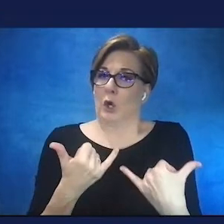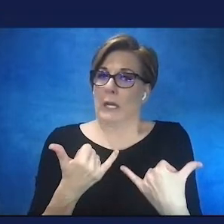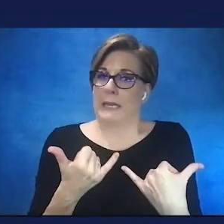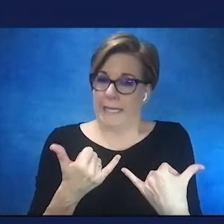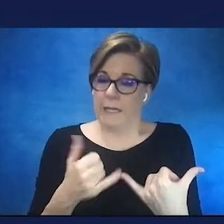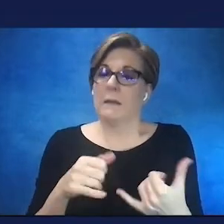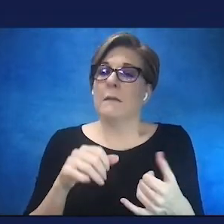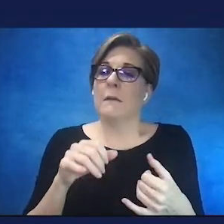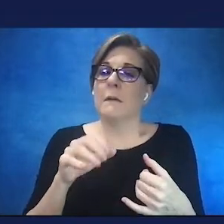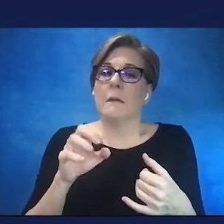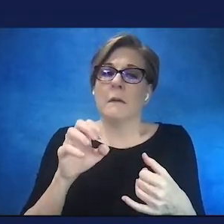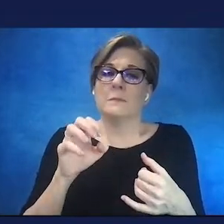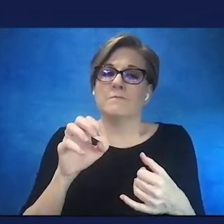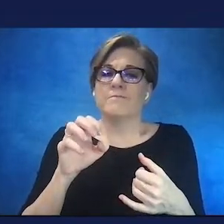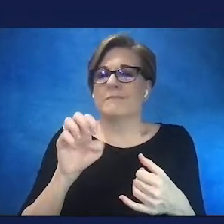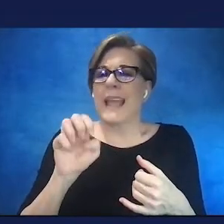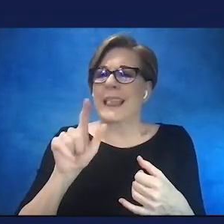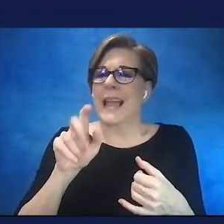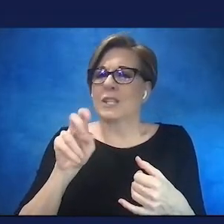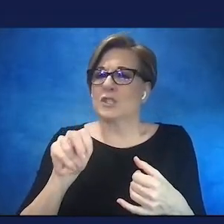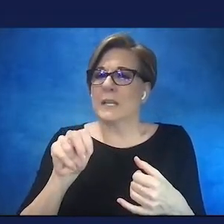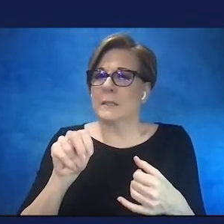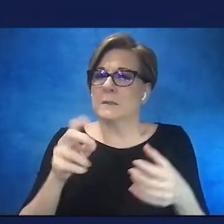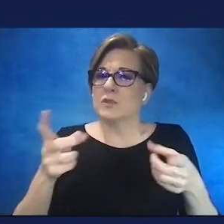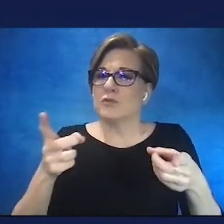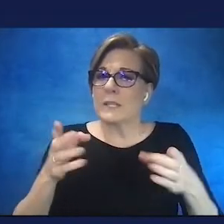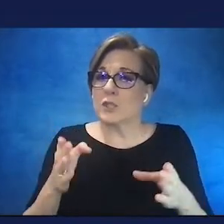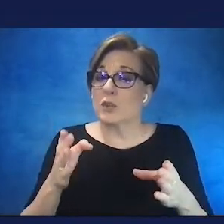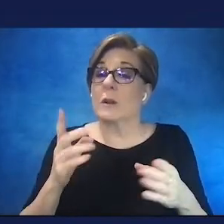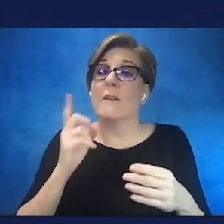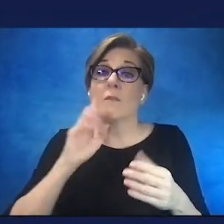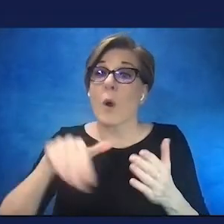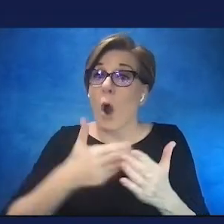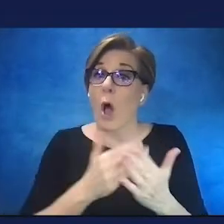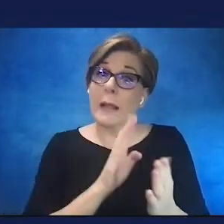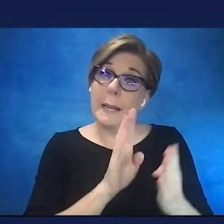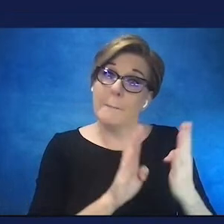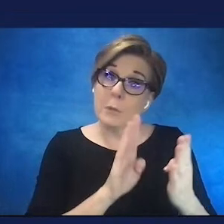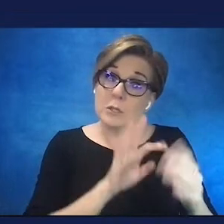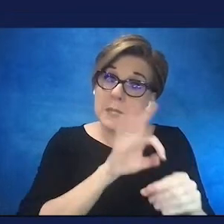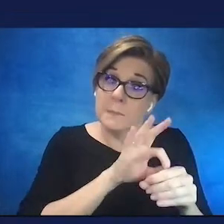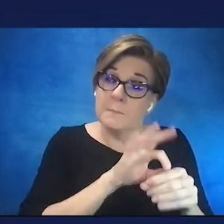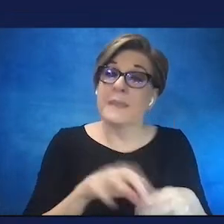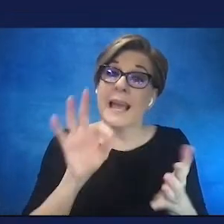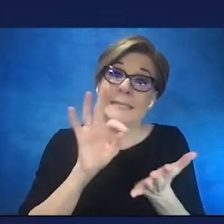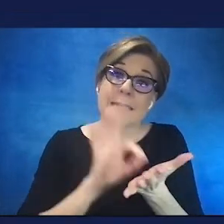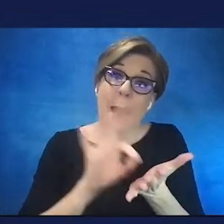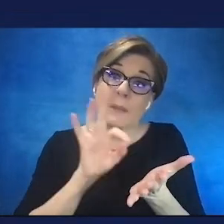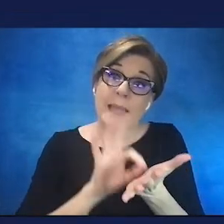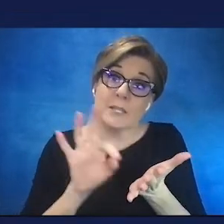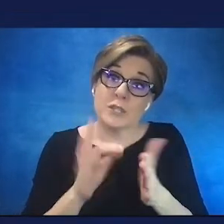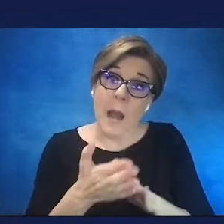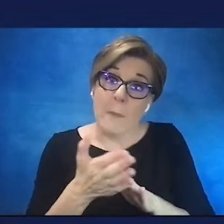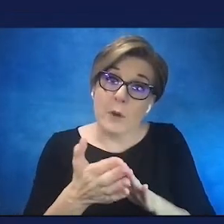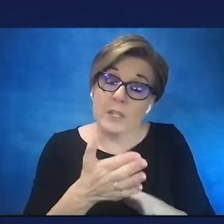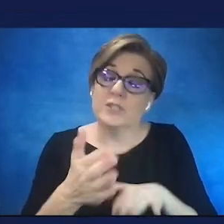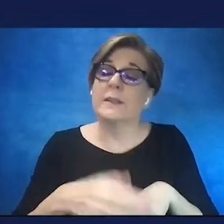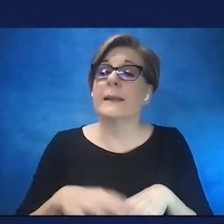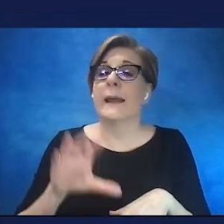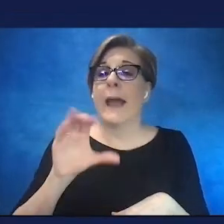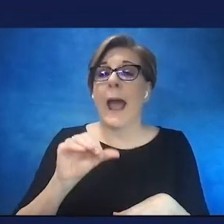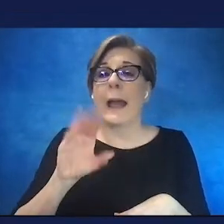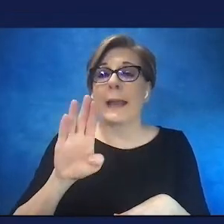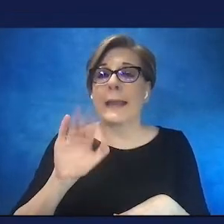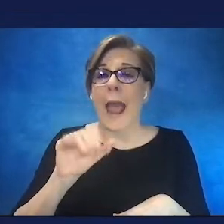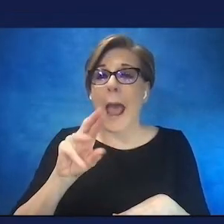the election director responsible for directing all in-person voting, tabulation operations, candidate filing,